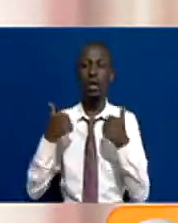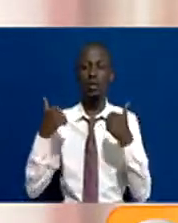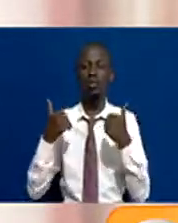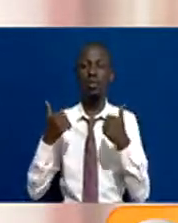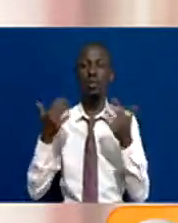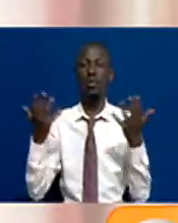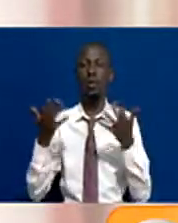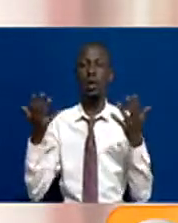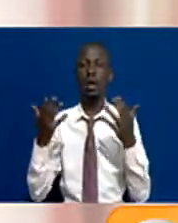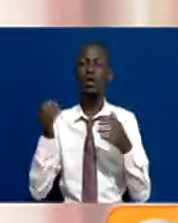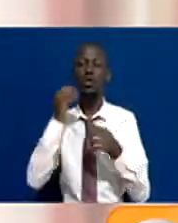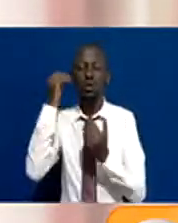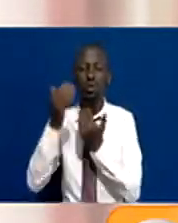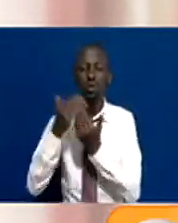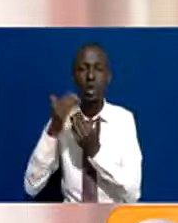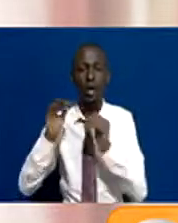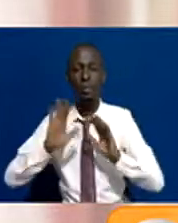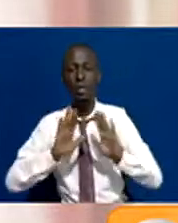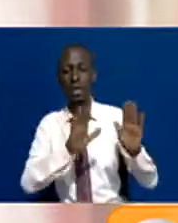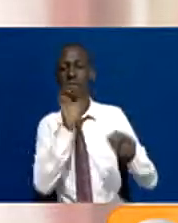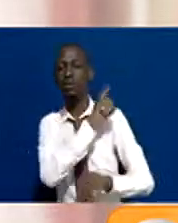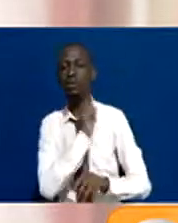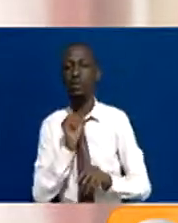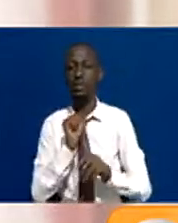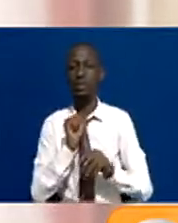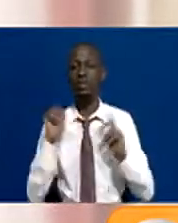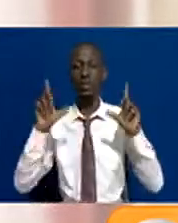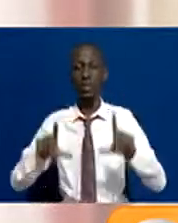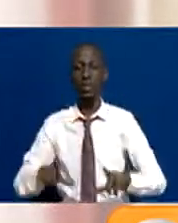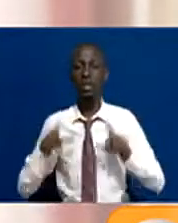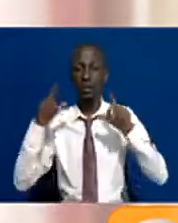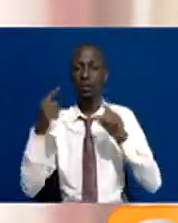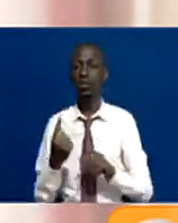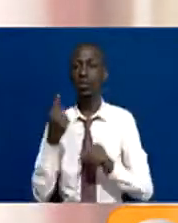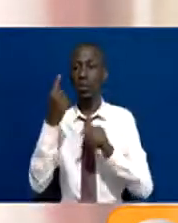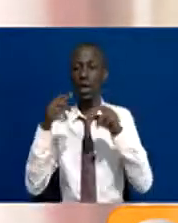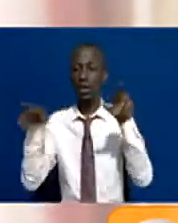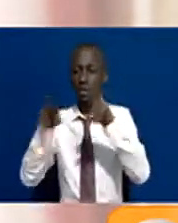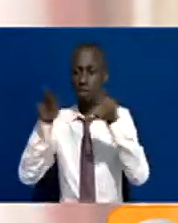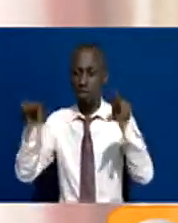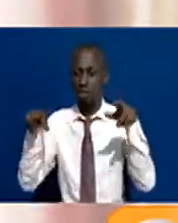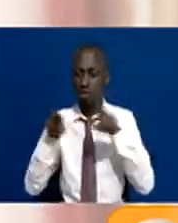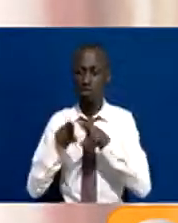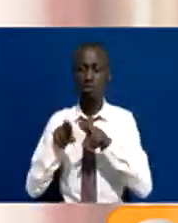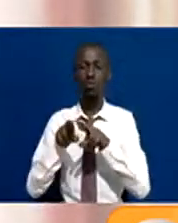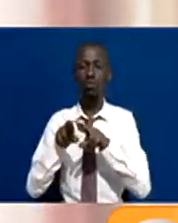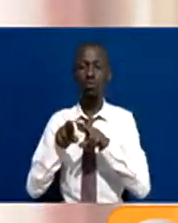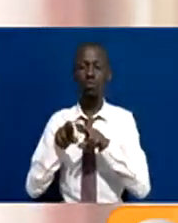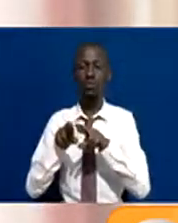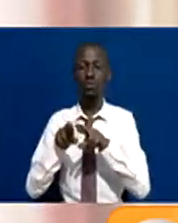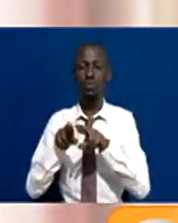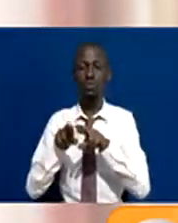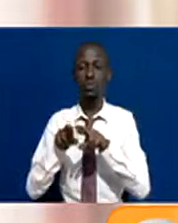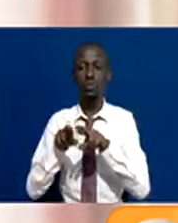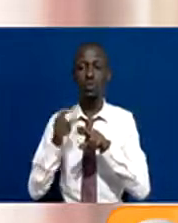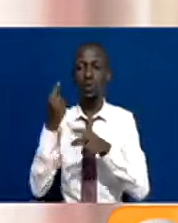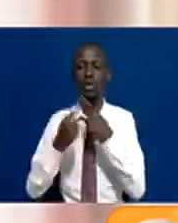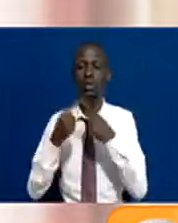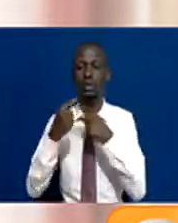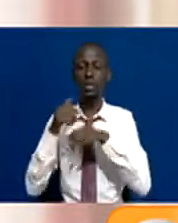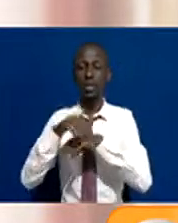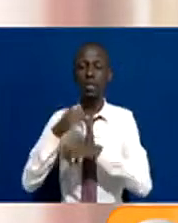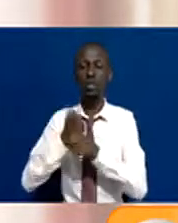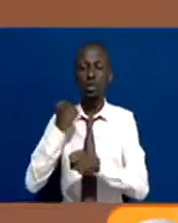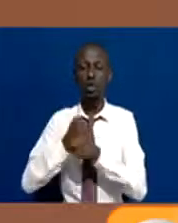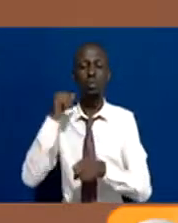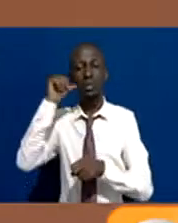shelter. I stayed in a one-room basement apartment for like a year. Got a good job, started my